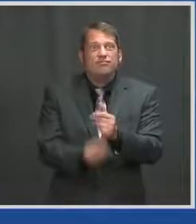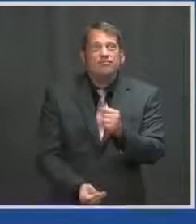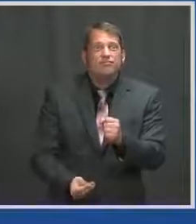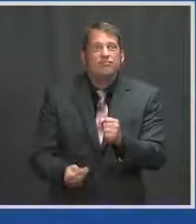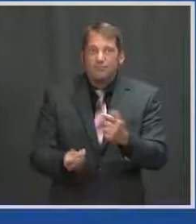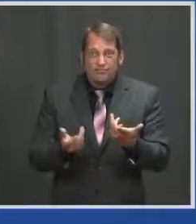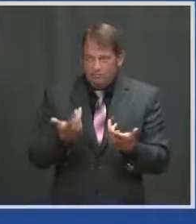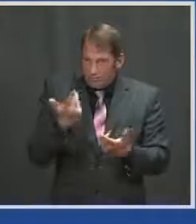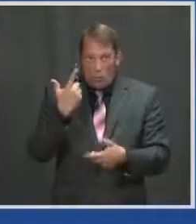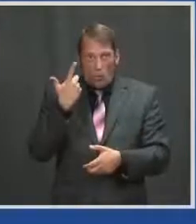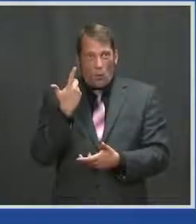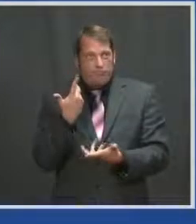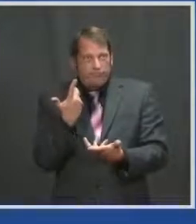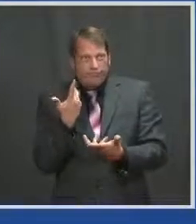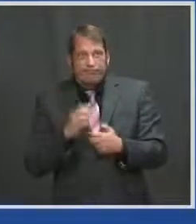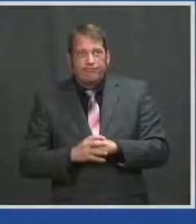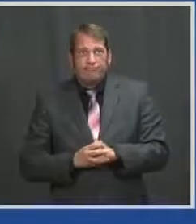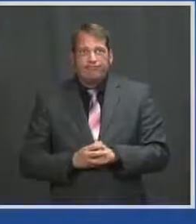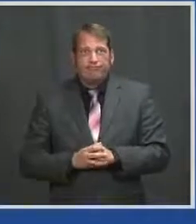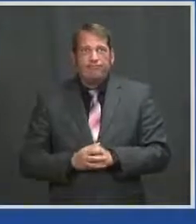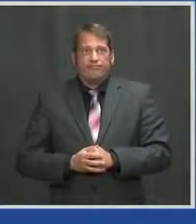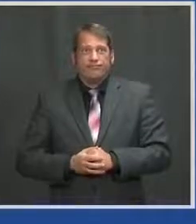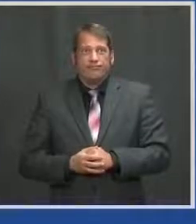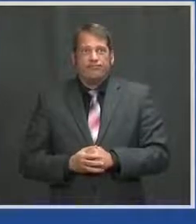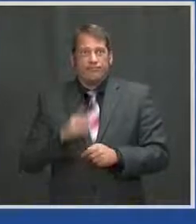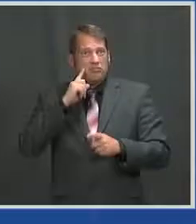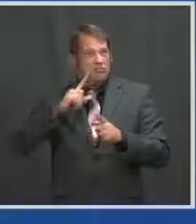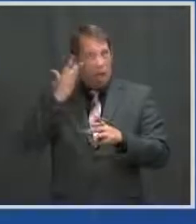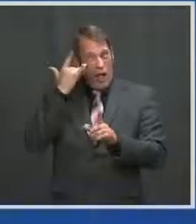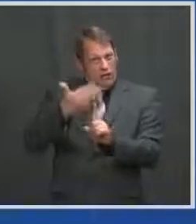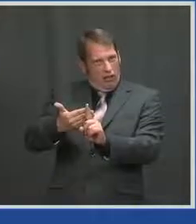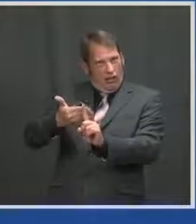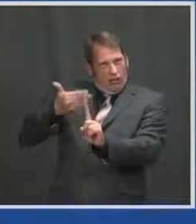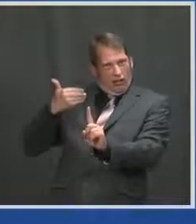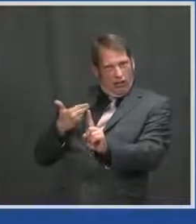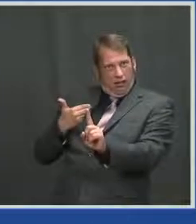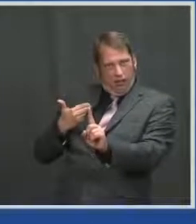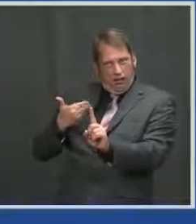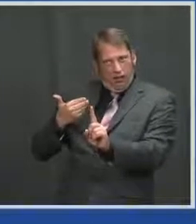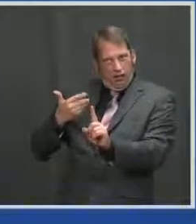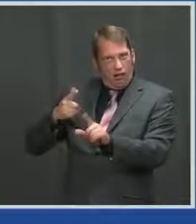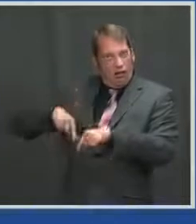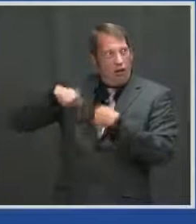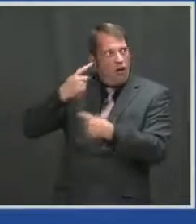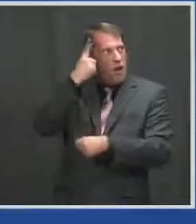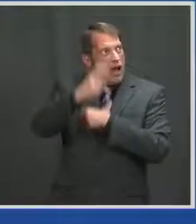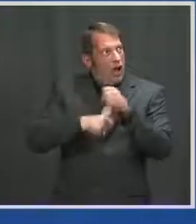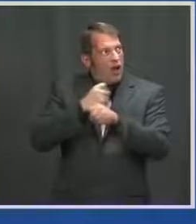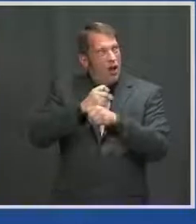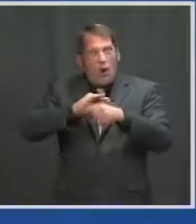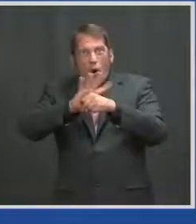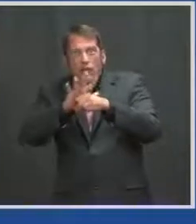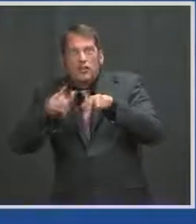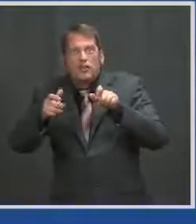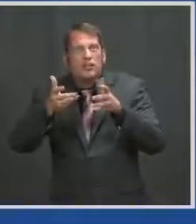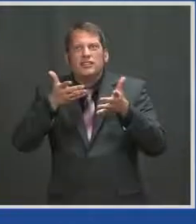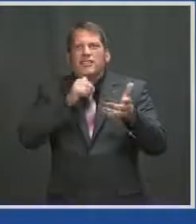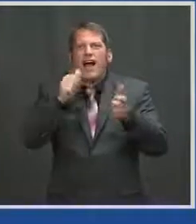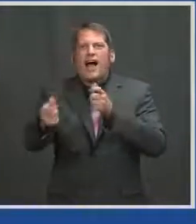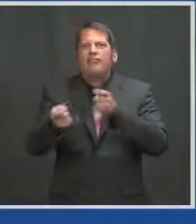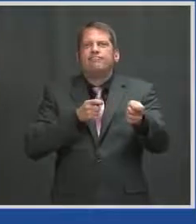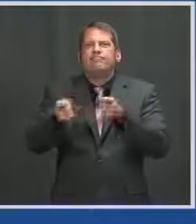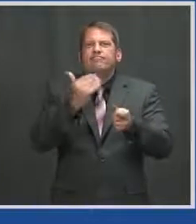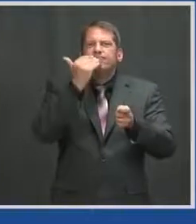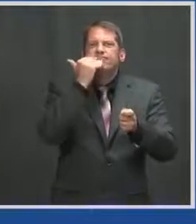and mismanagement on the virus. And we proposed, what we propose is going to